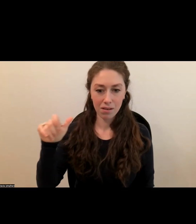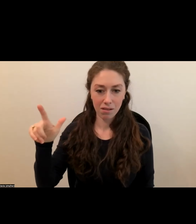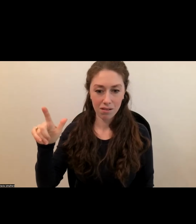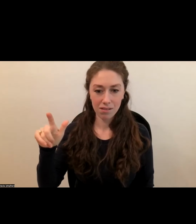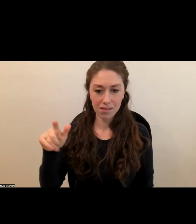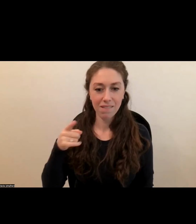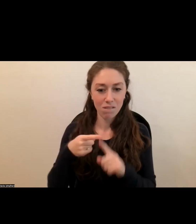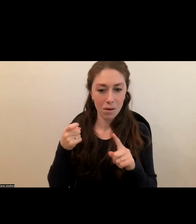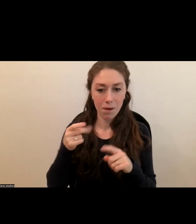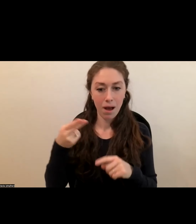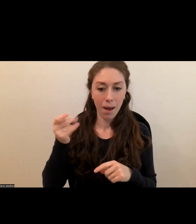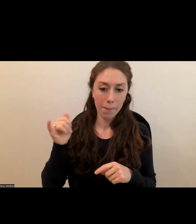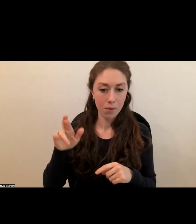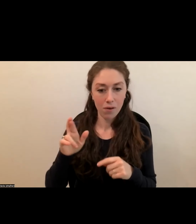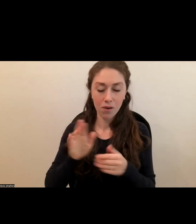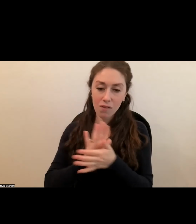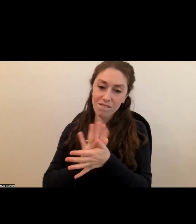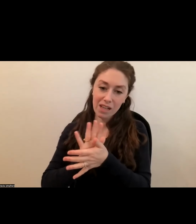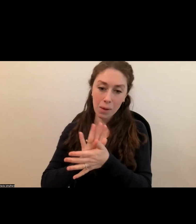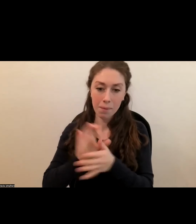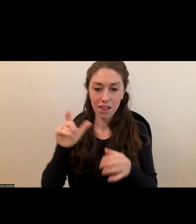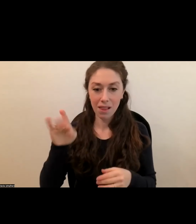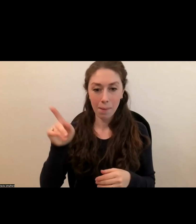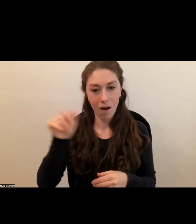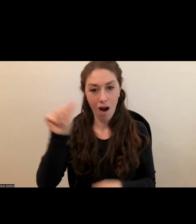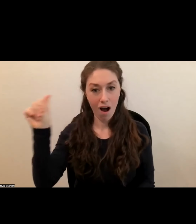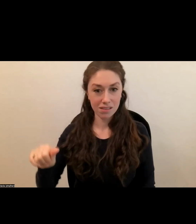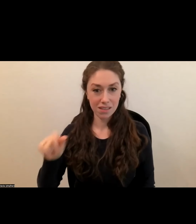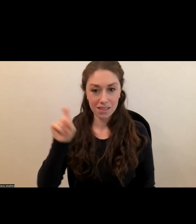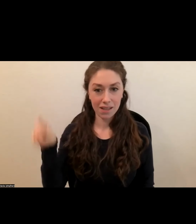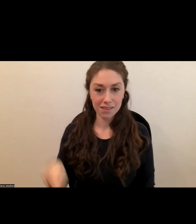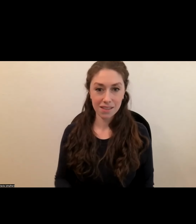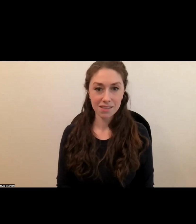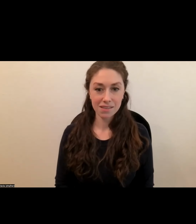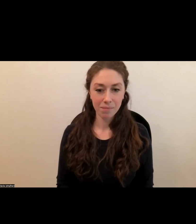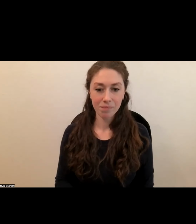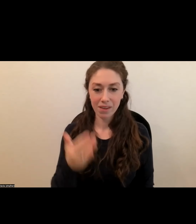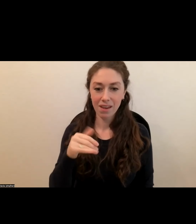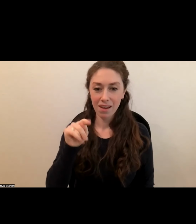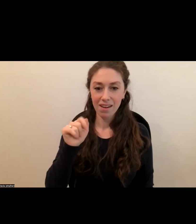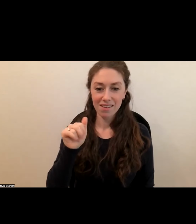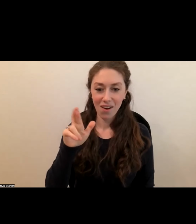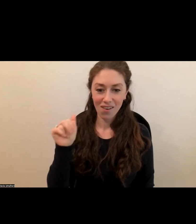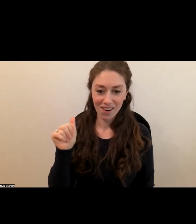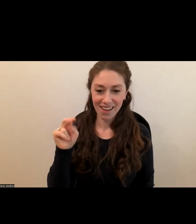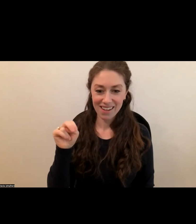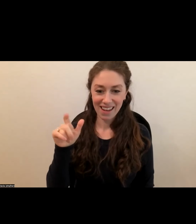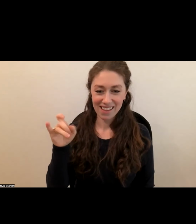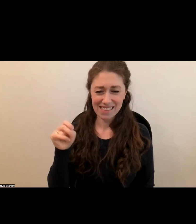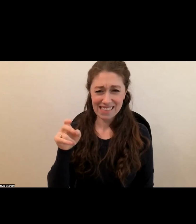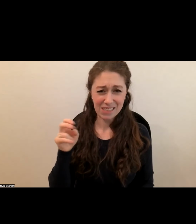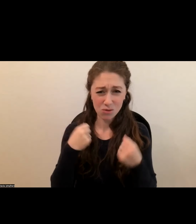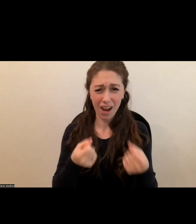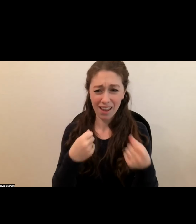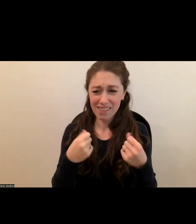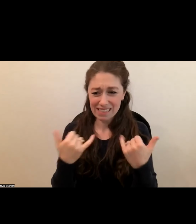Film Club in Austin. And Tara Nelson, she is on the road and trying to fit us in. I don't know if